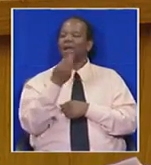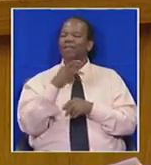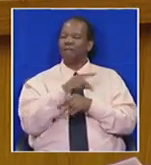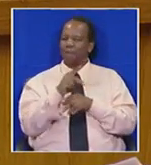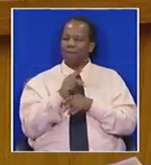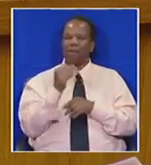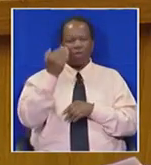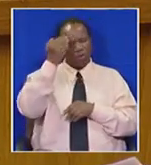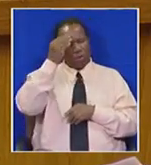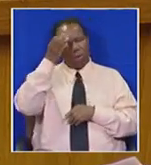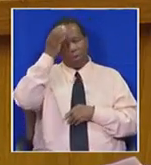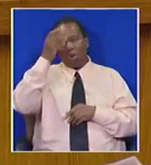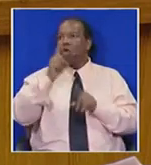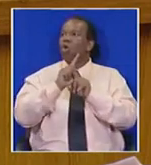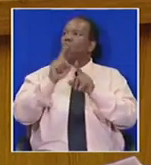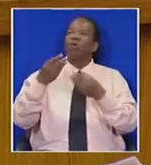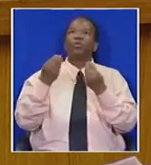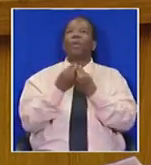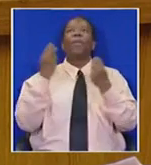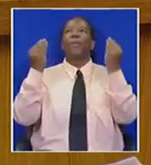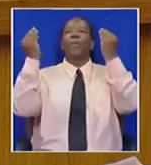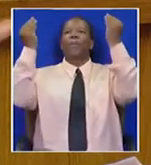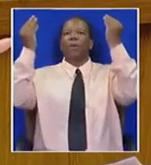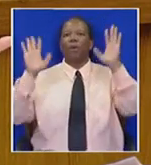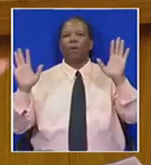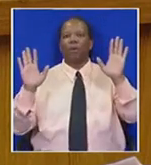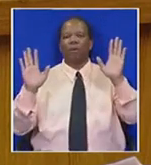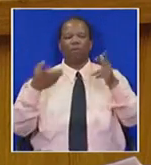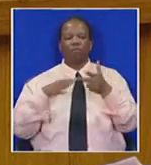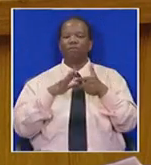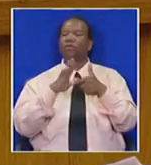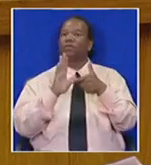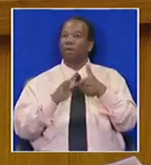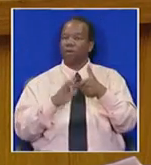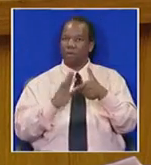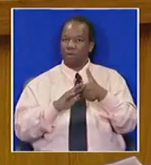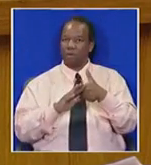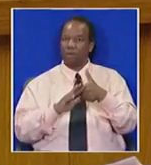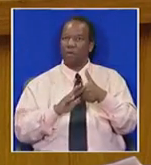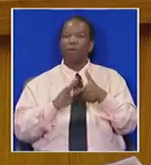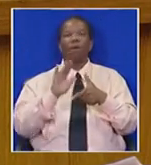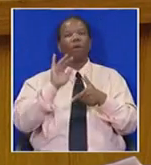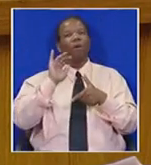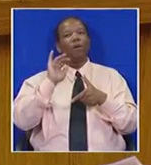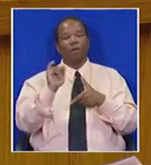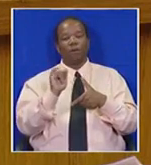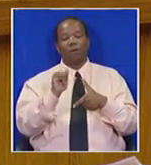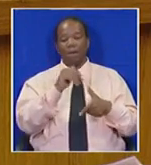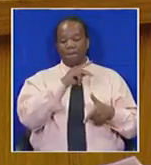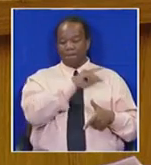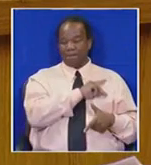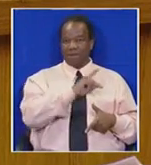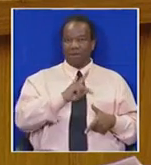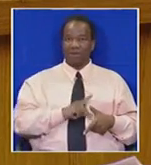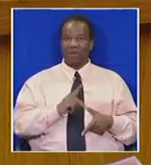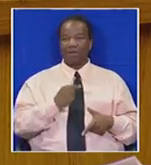about. It was not hot air blowing in the wind. Secondly, the President mapped out the steps that he was going to take